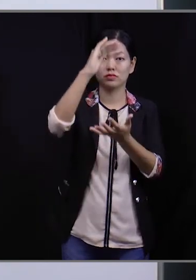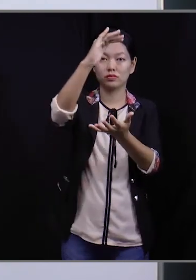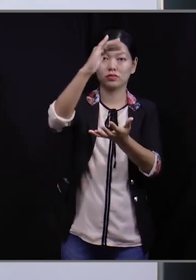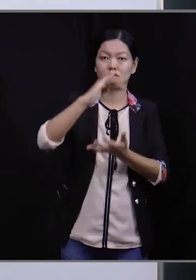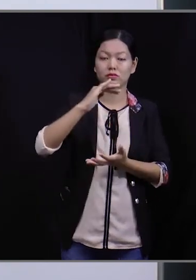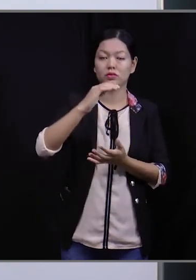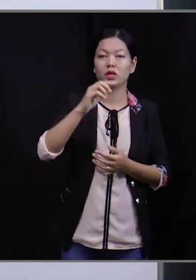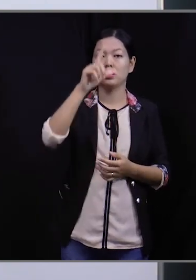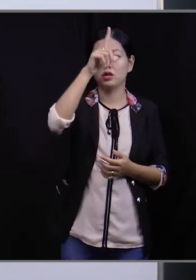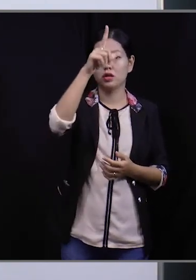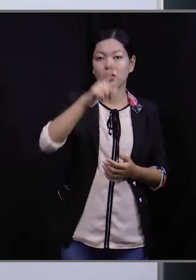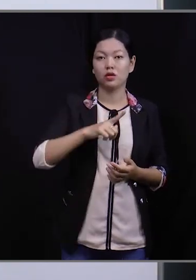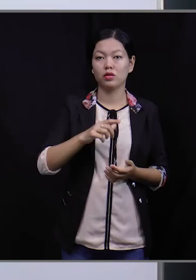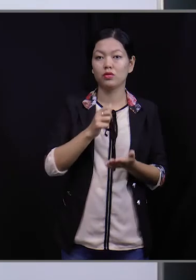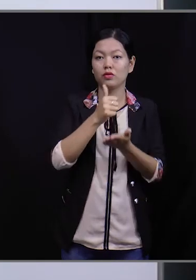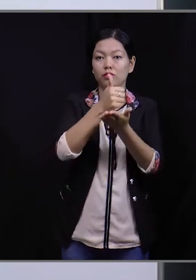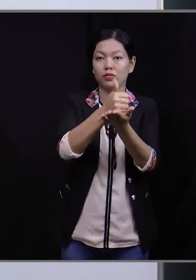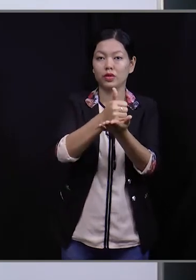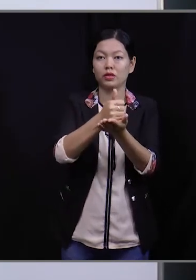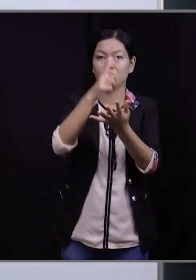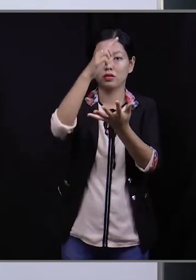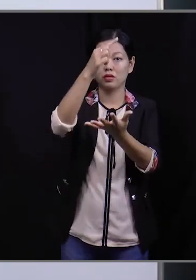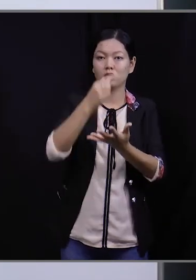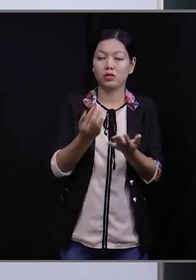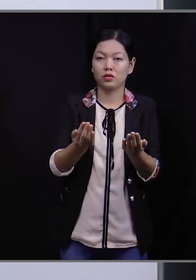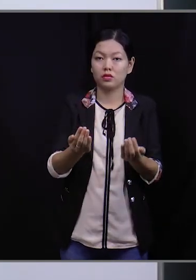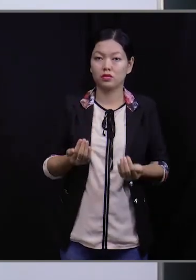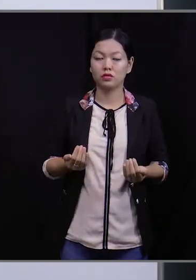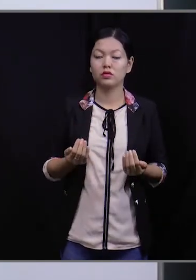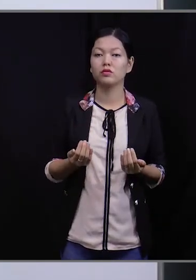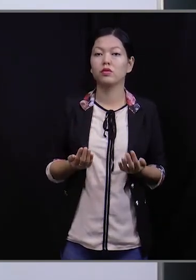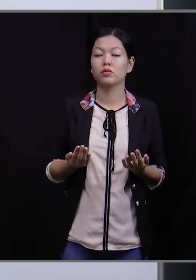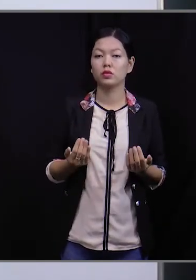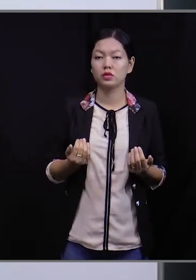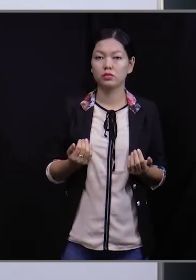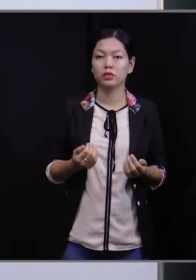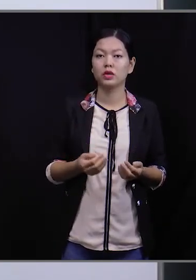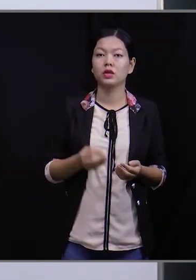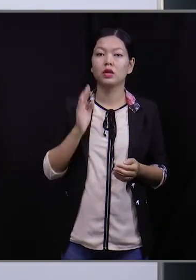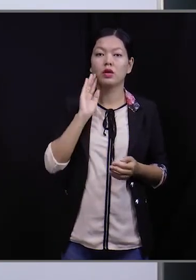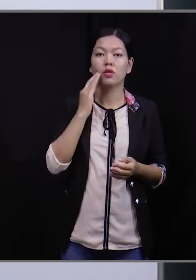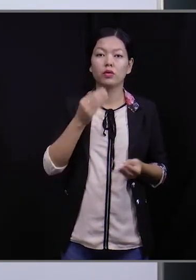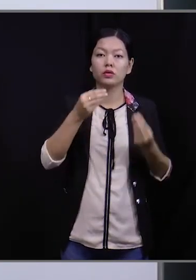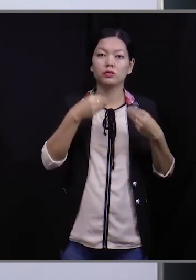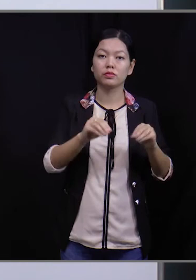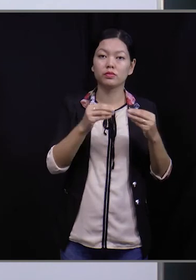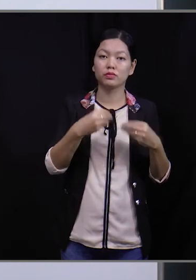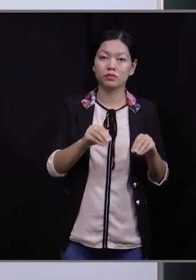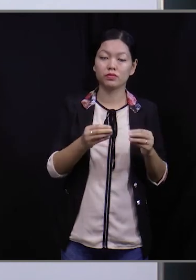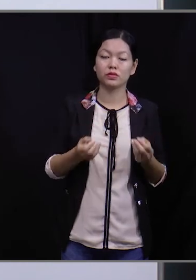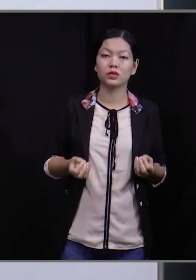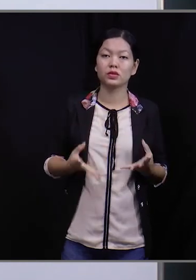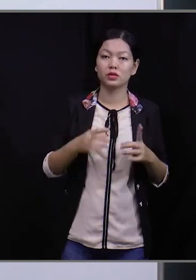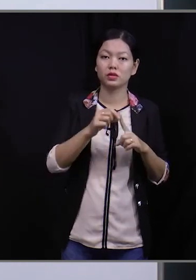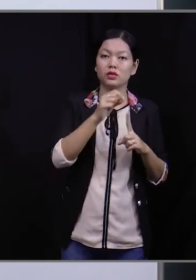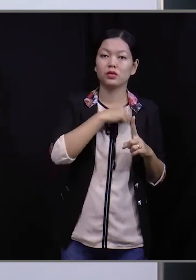you'll be able to create more investment and thereby increasing demand in the economy. That is called margin